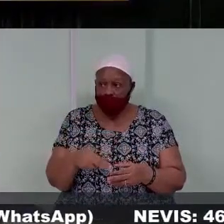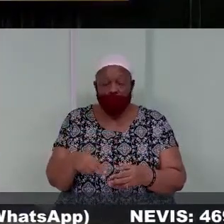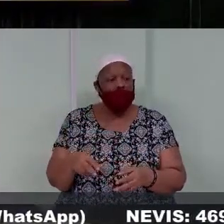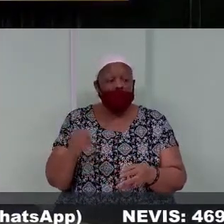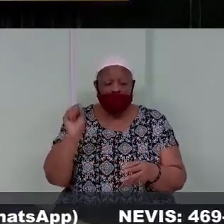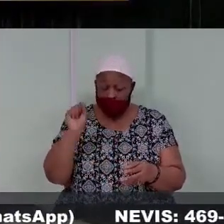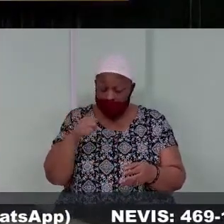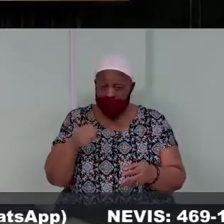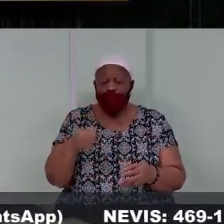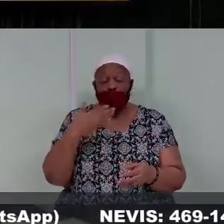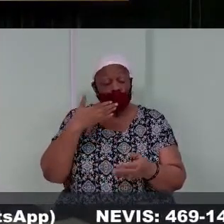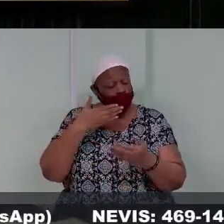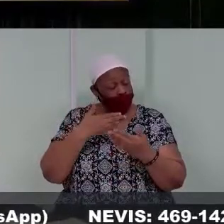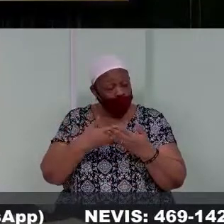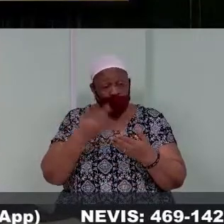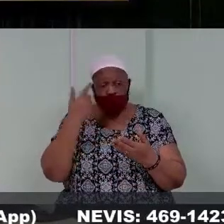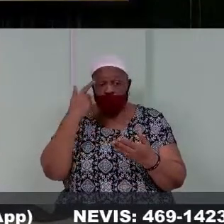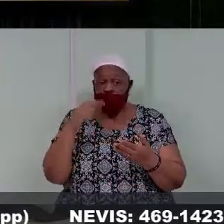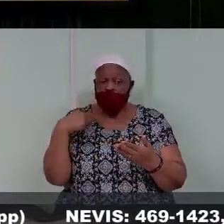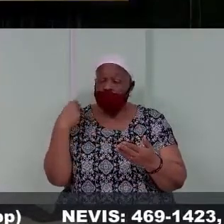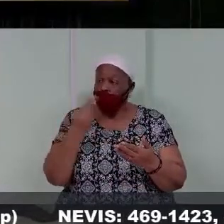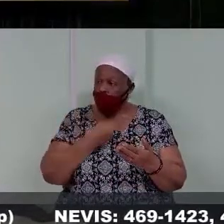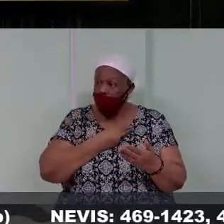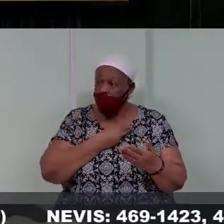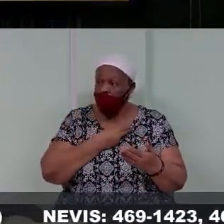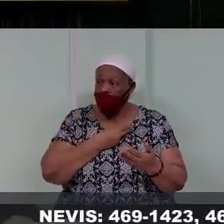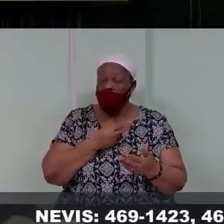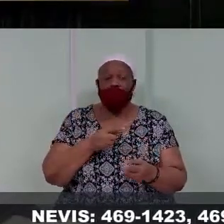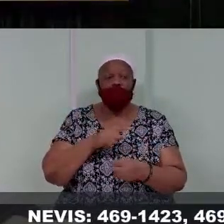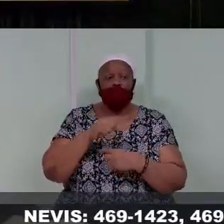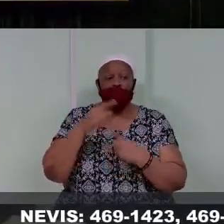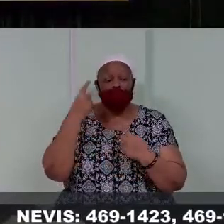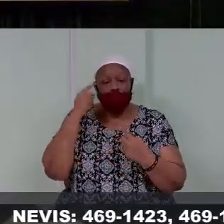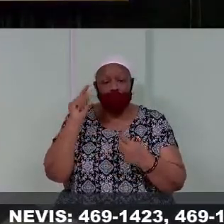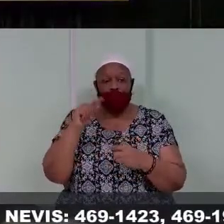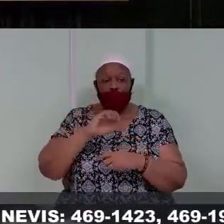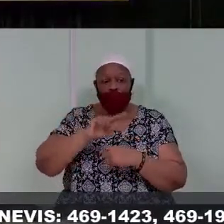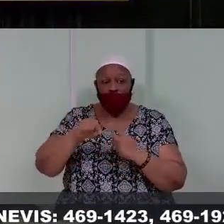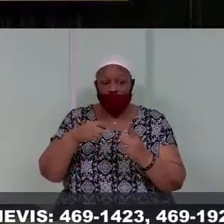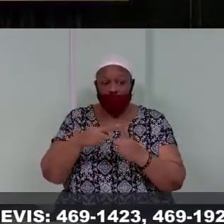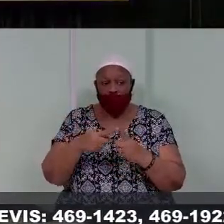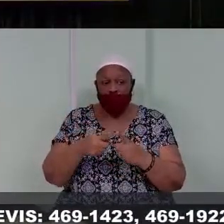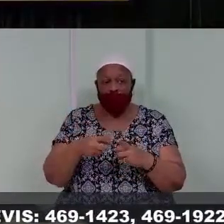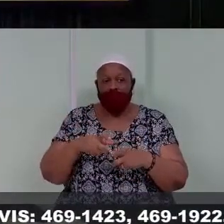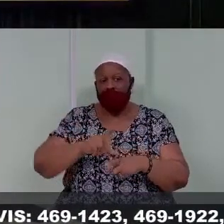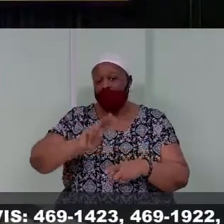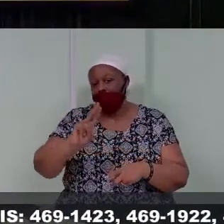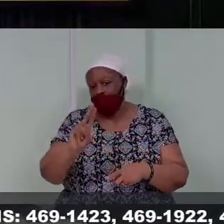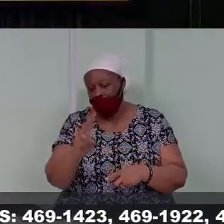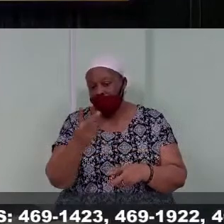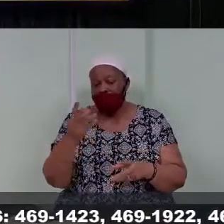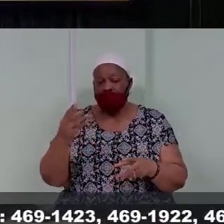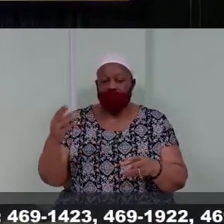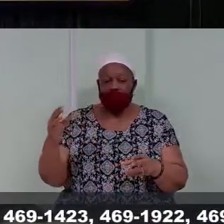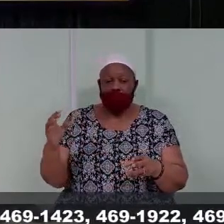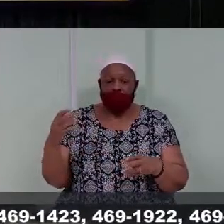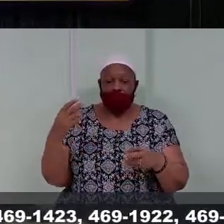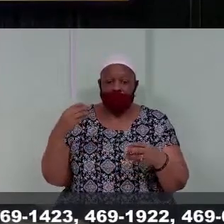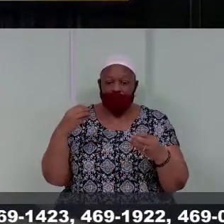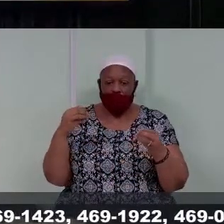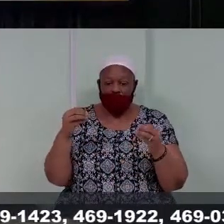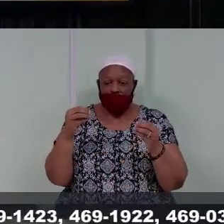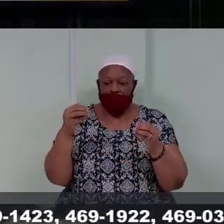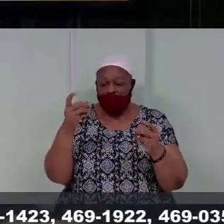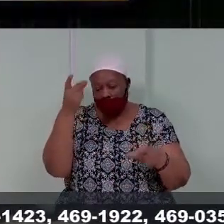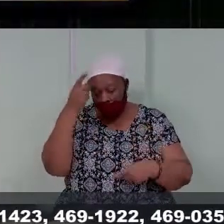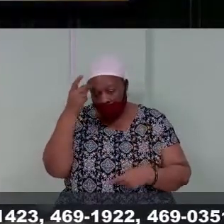in terms of when we are in a second wave of COVID-19 infections. And apparently, I think it